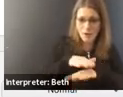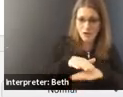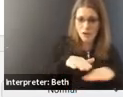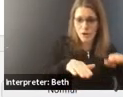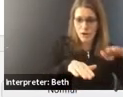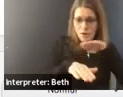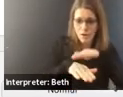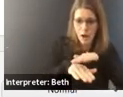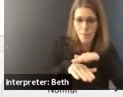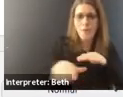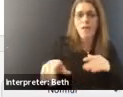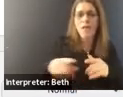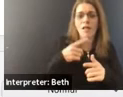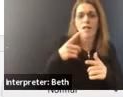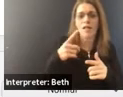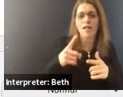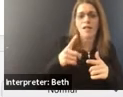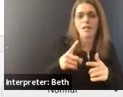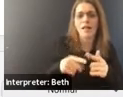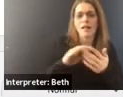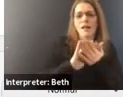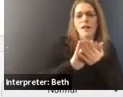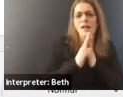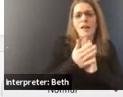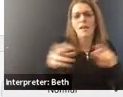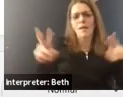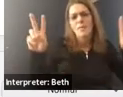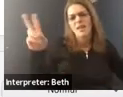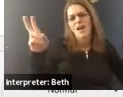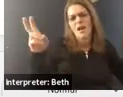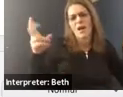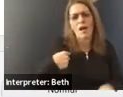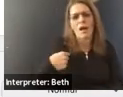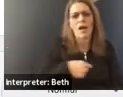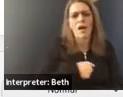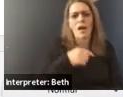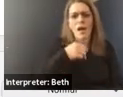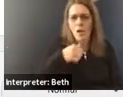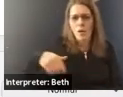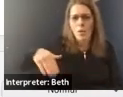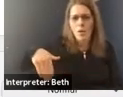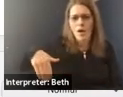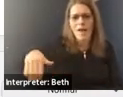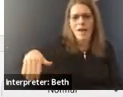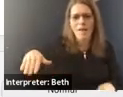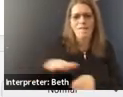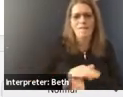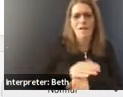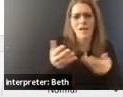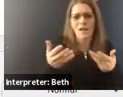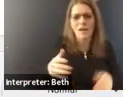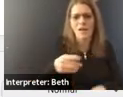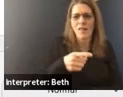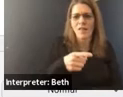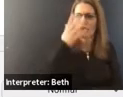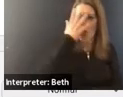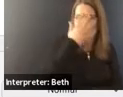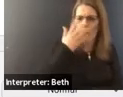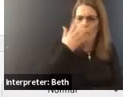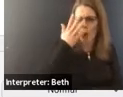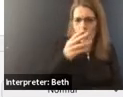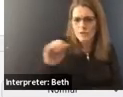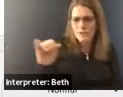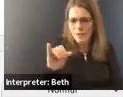takes on the motif of, we're not quite done with this yet. It looks like a sketch, even though it's a